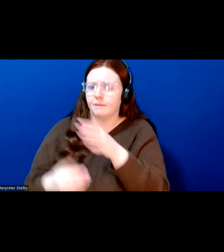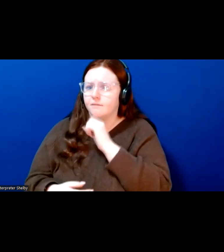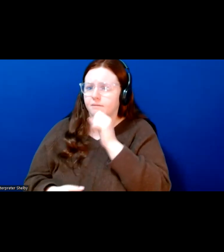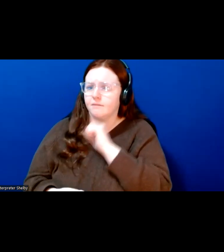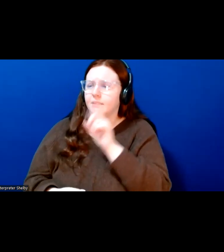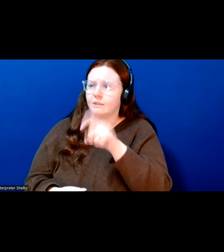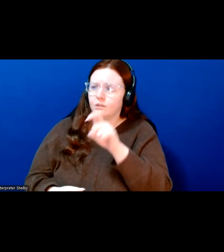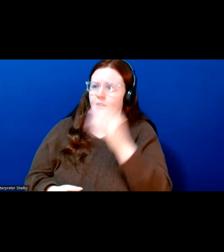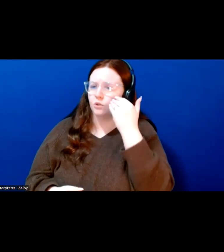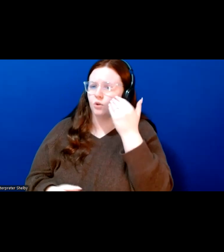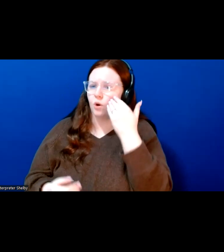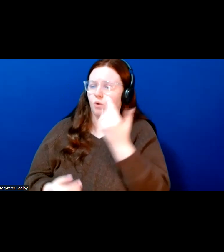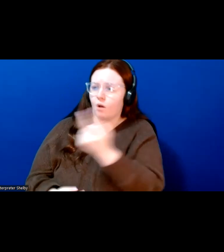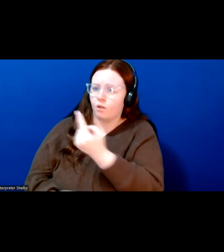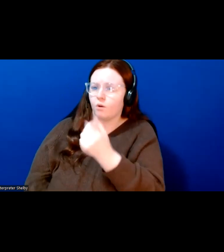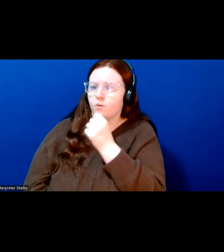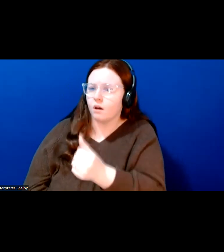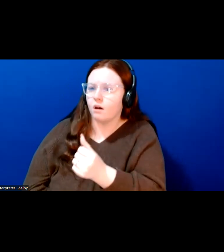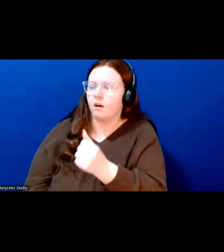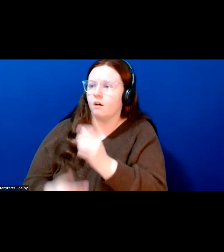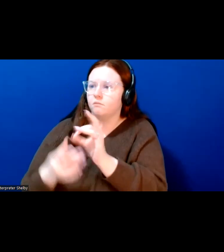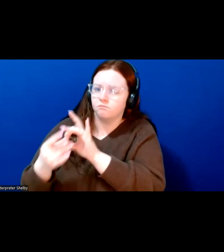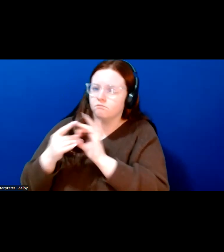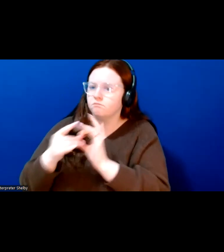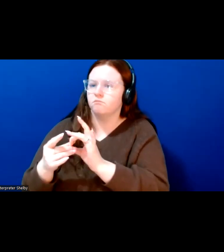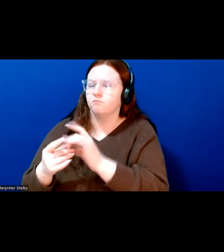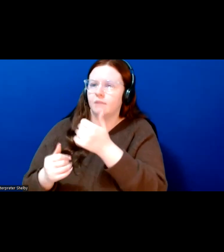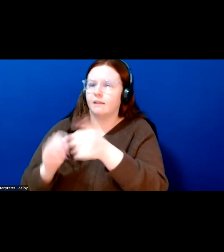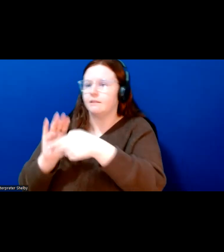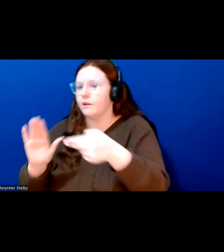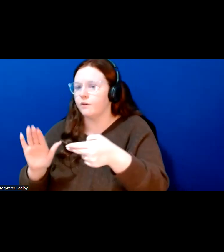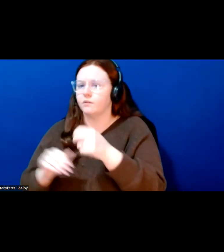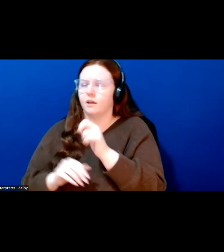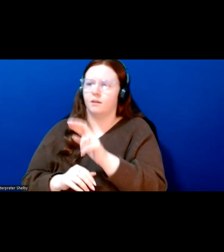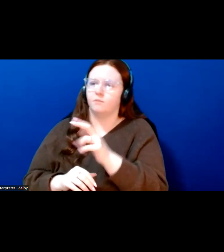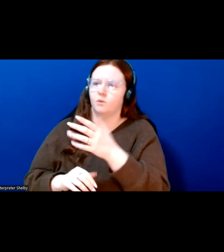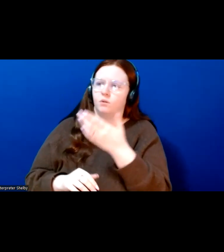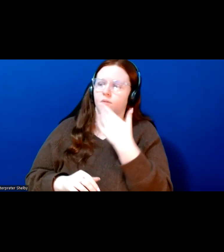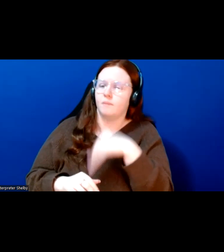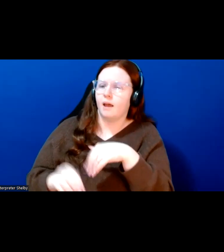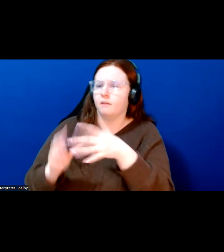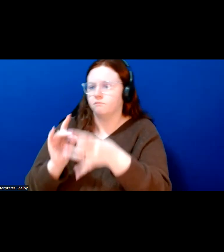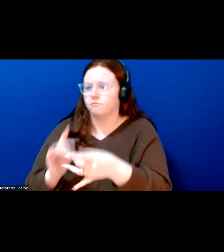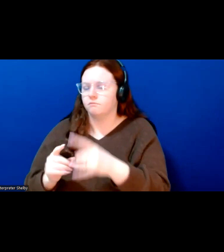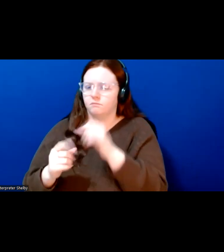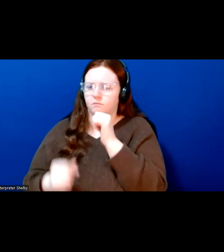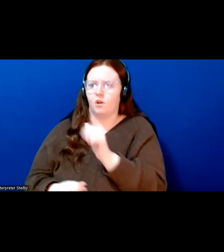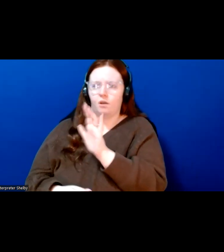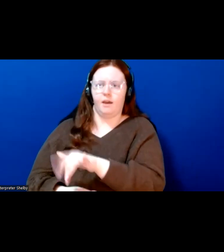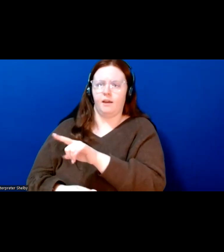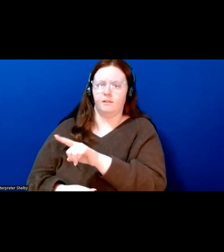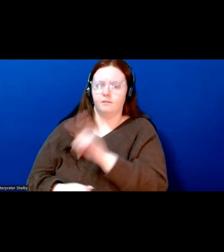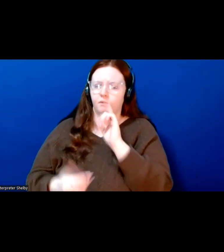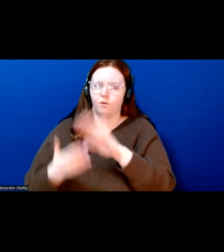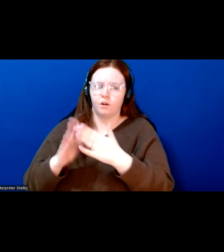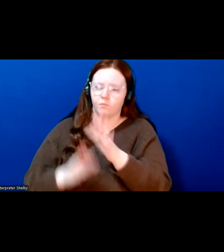alone. You need to know that stereotypes you might have learned or seen different places aren't reflective of the community as a whole.